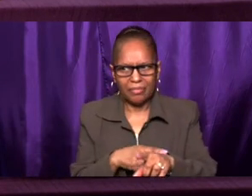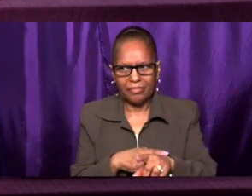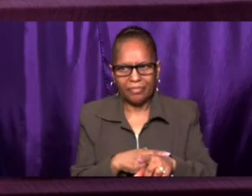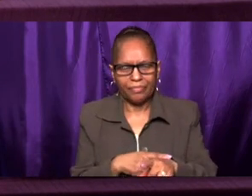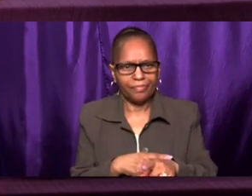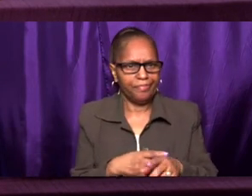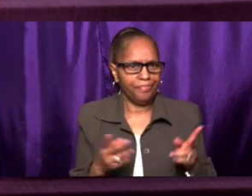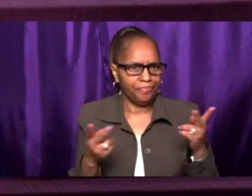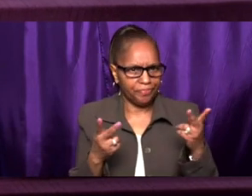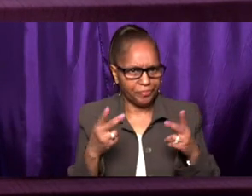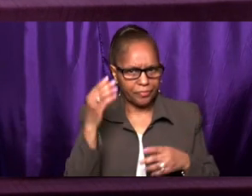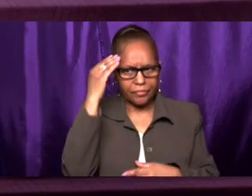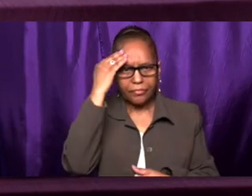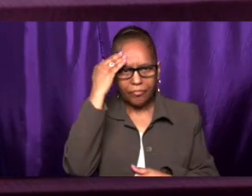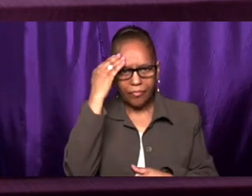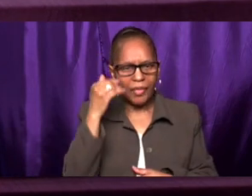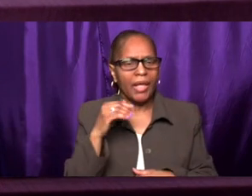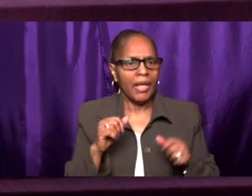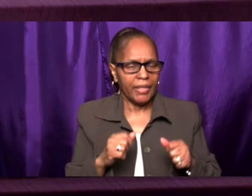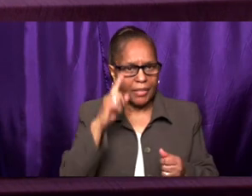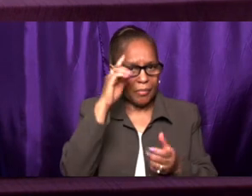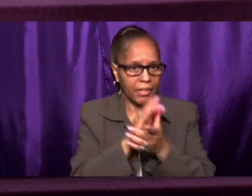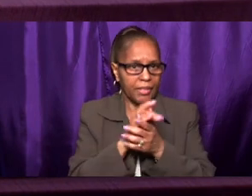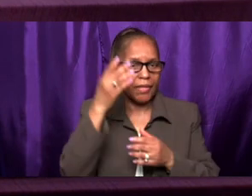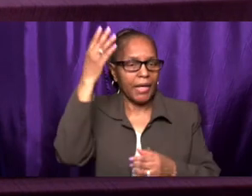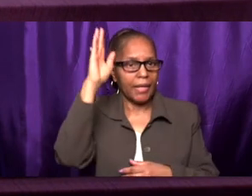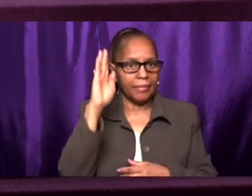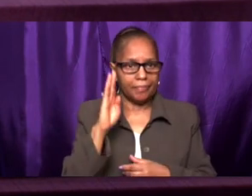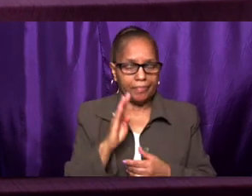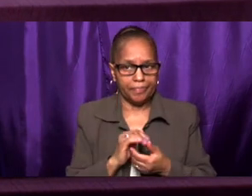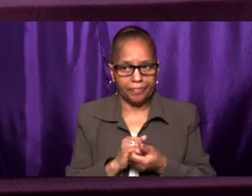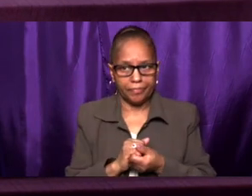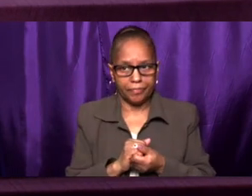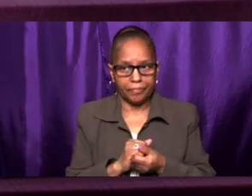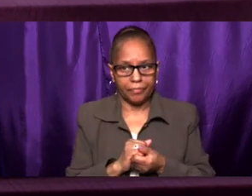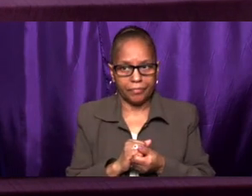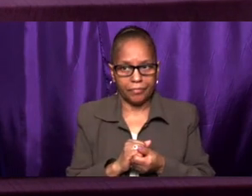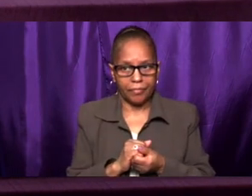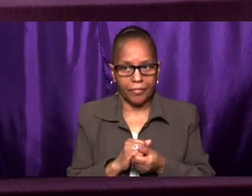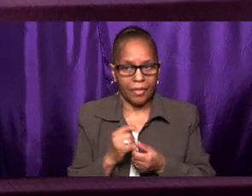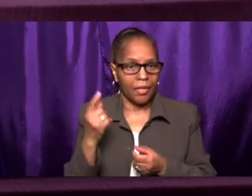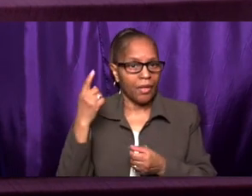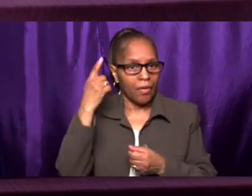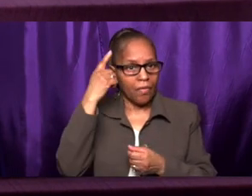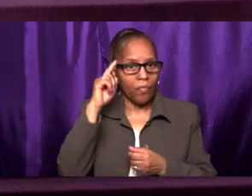You know, I can believe God for one church service.